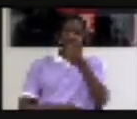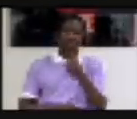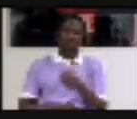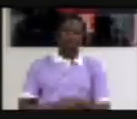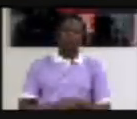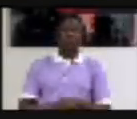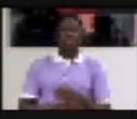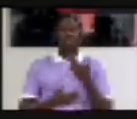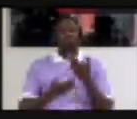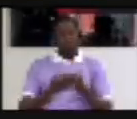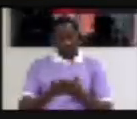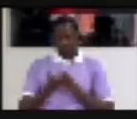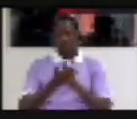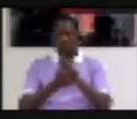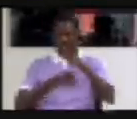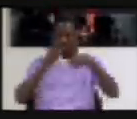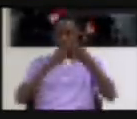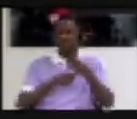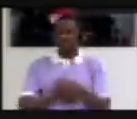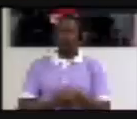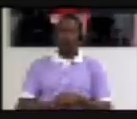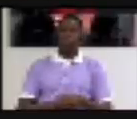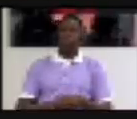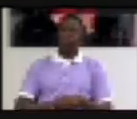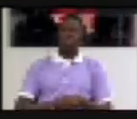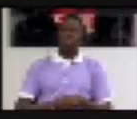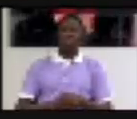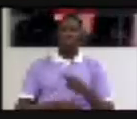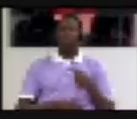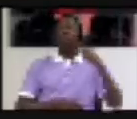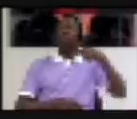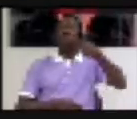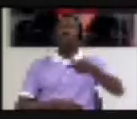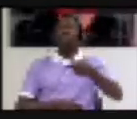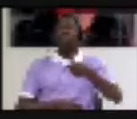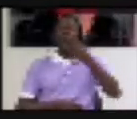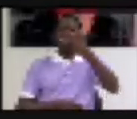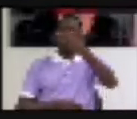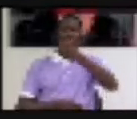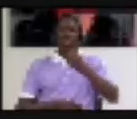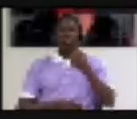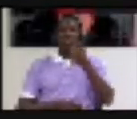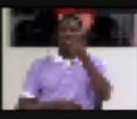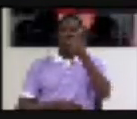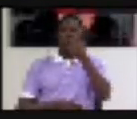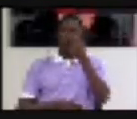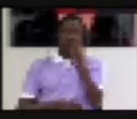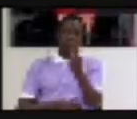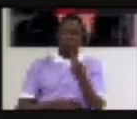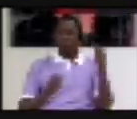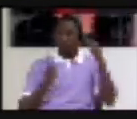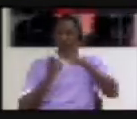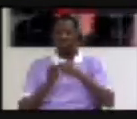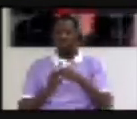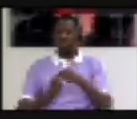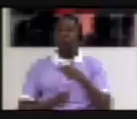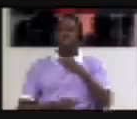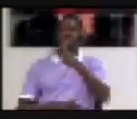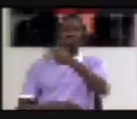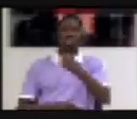Please proceed, Mr. Witness. Yes, from 1981 to 1986, Dingirai Primary School.